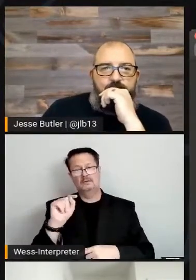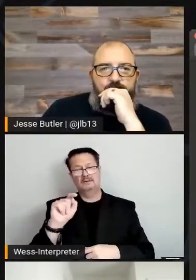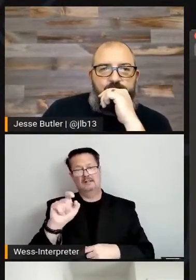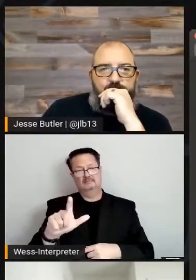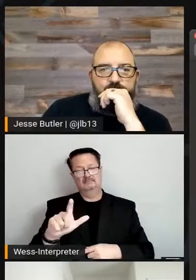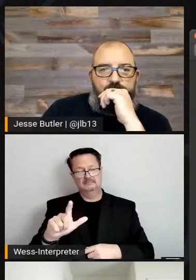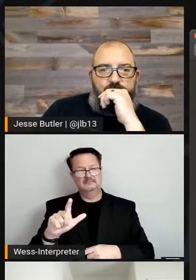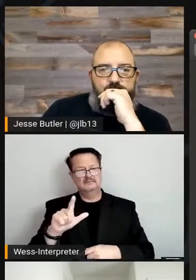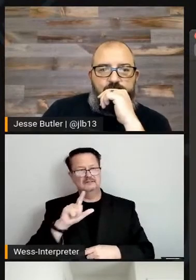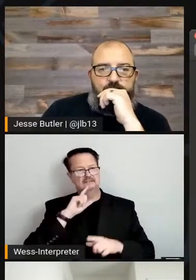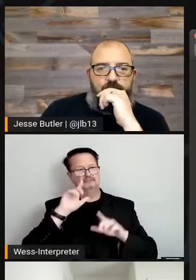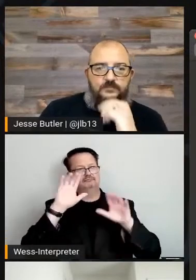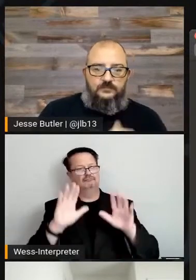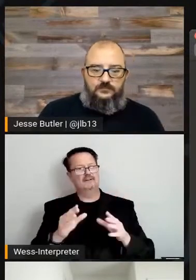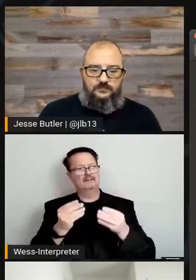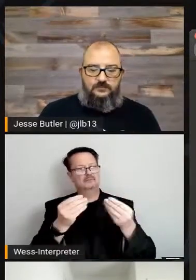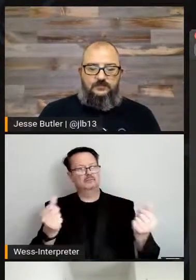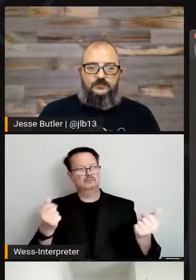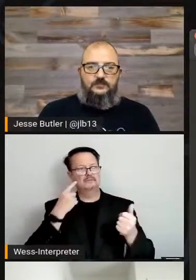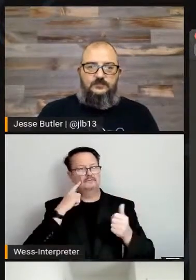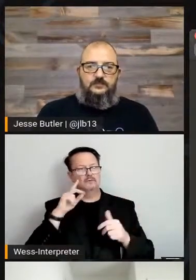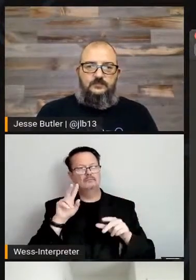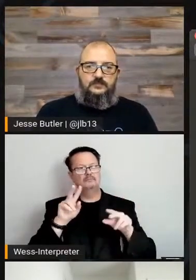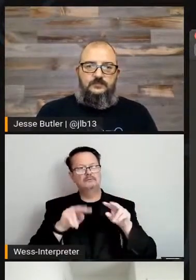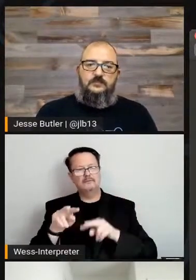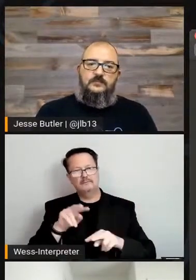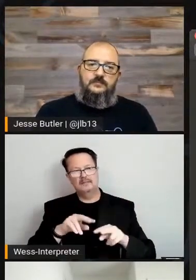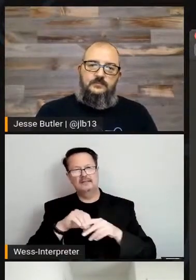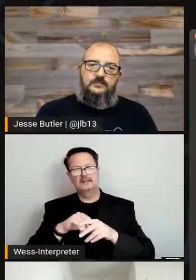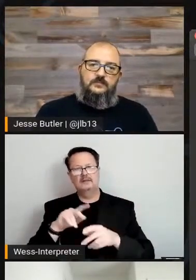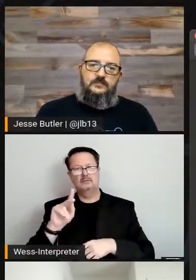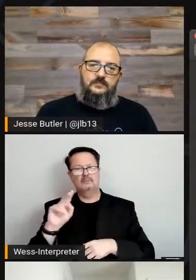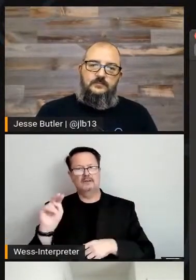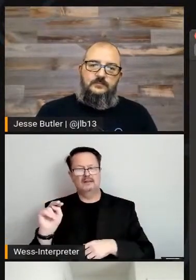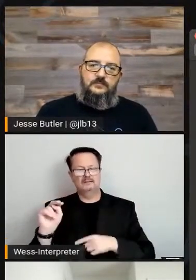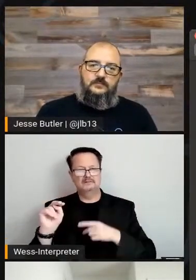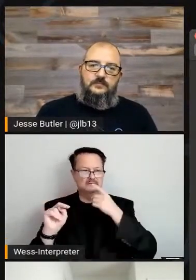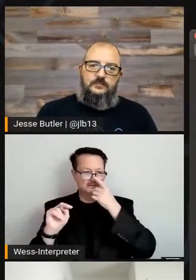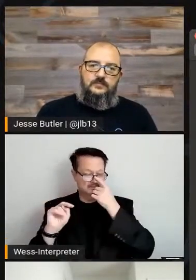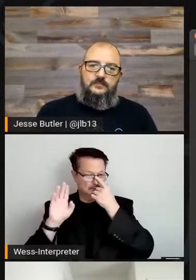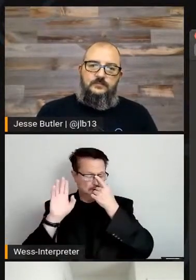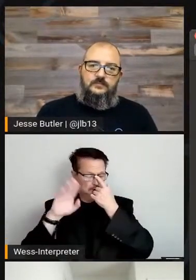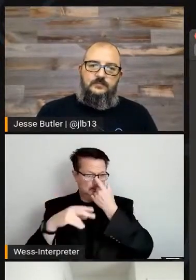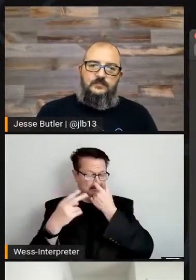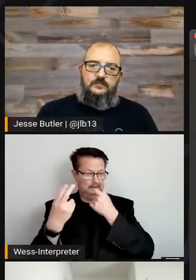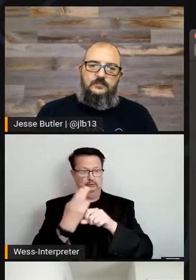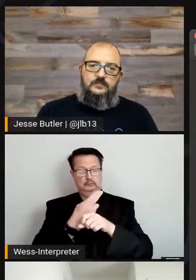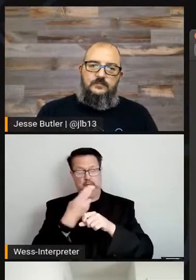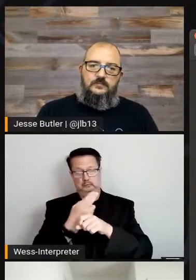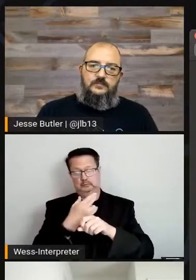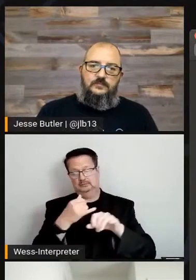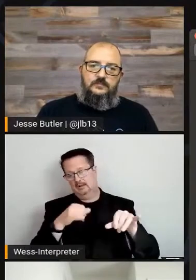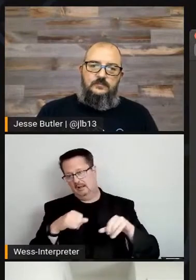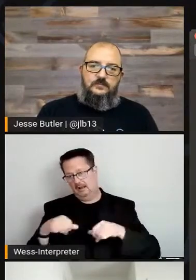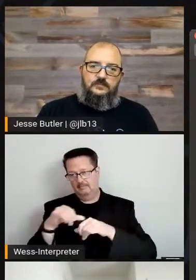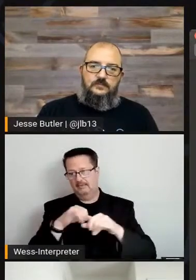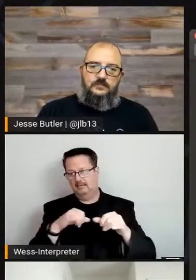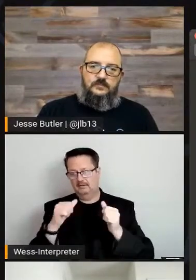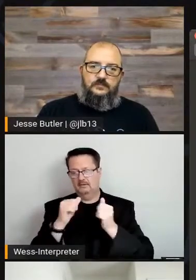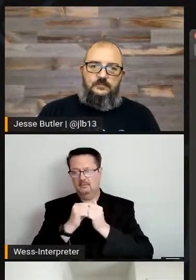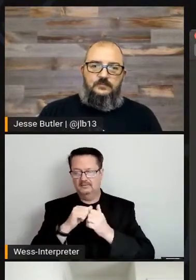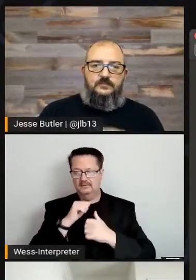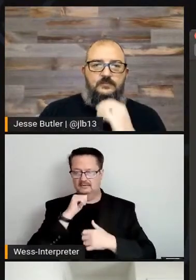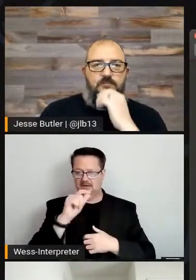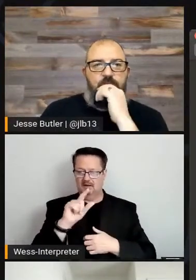great solution for observability in Kubernetes. It's used very commonly with not only